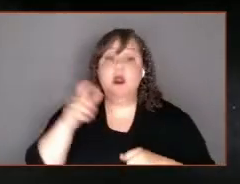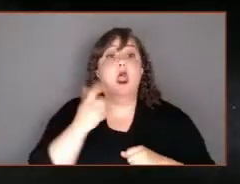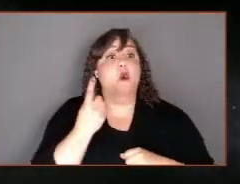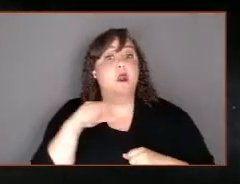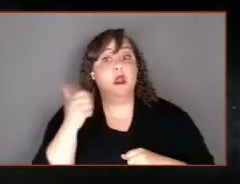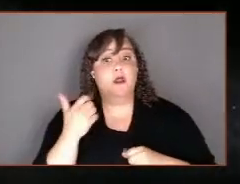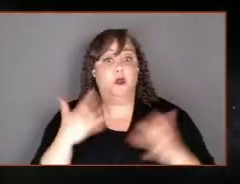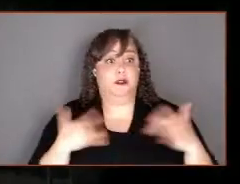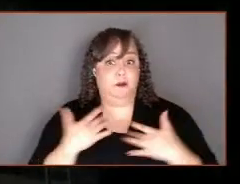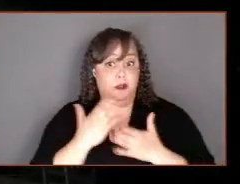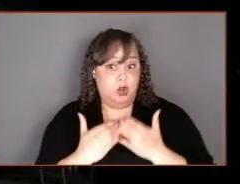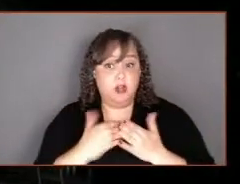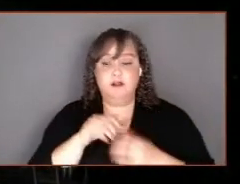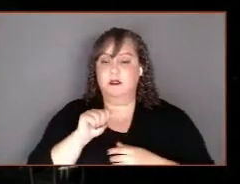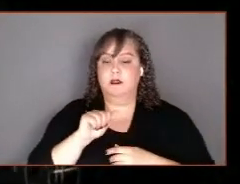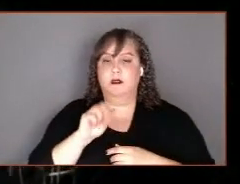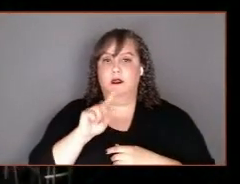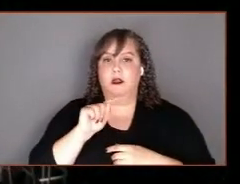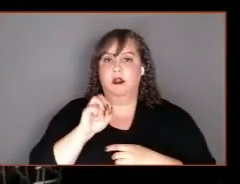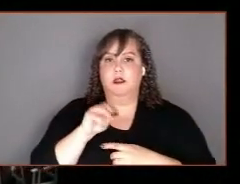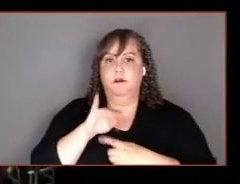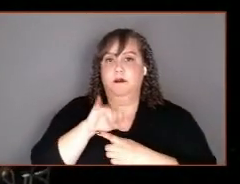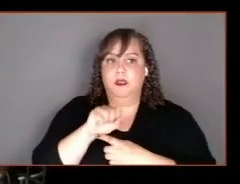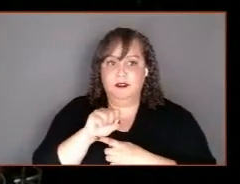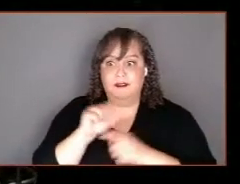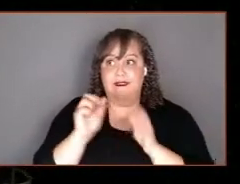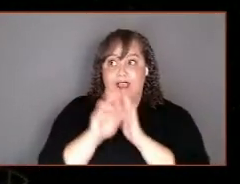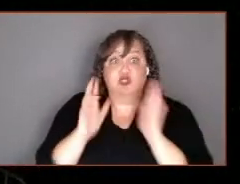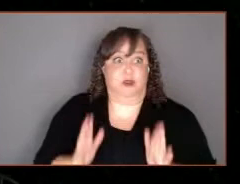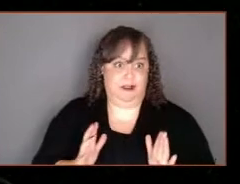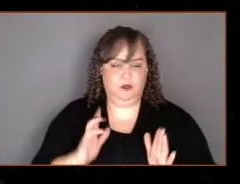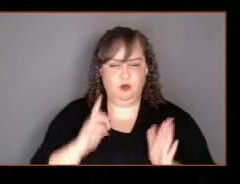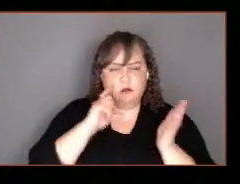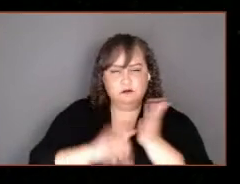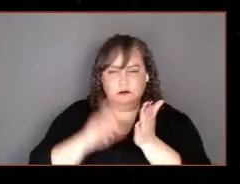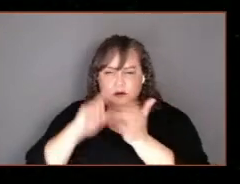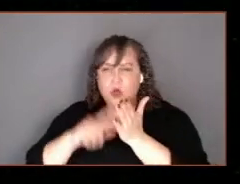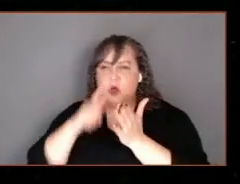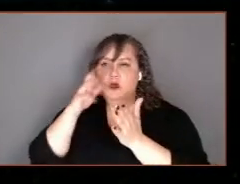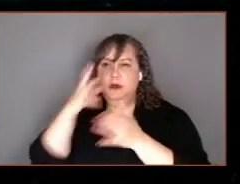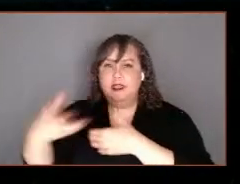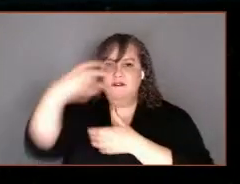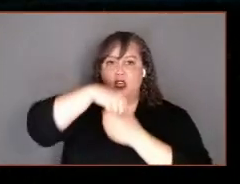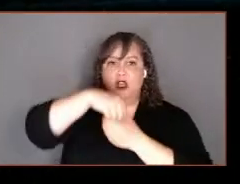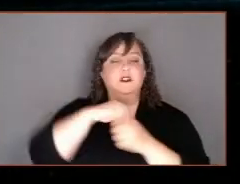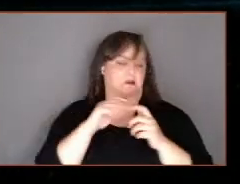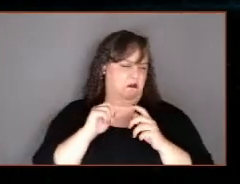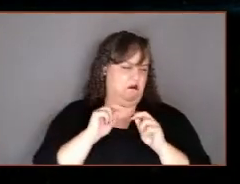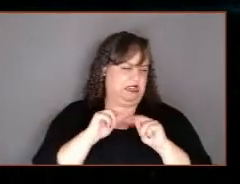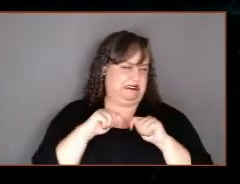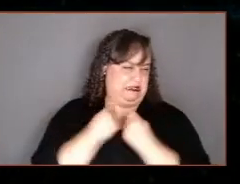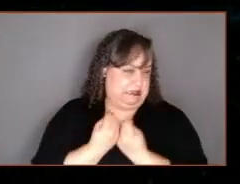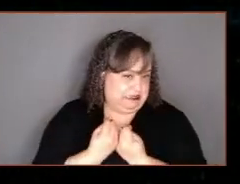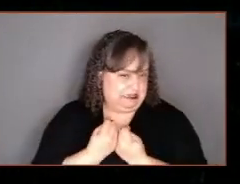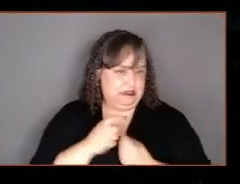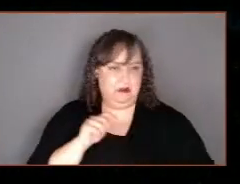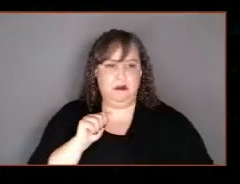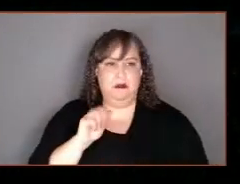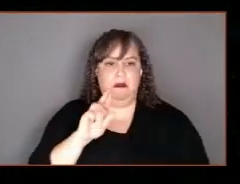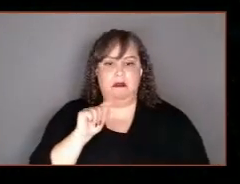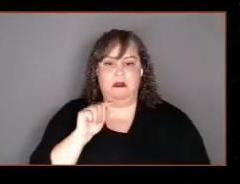Artemis astronauts. And so we're starting to identify folks that are going to be a part of it, and we call it Team Artemis. And so we're going to start, hopefully in the very